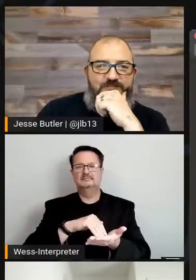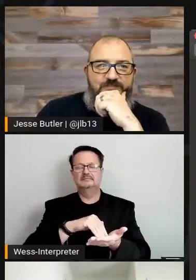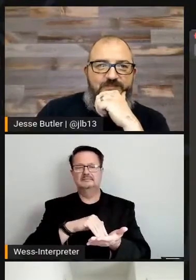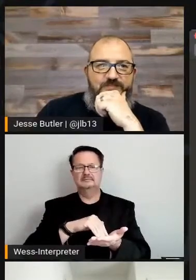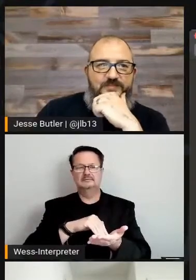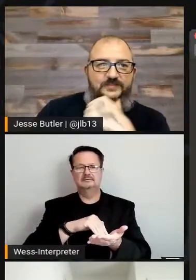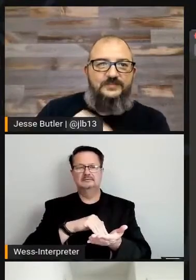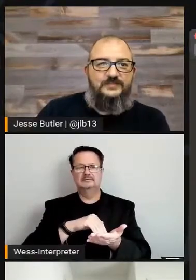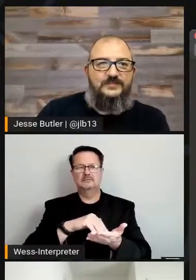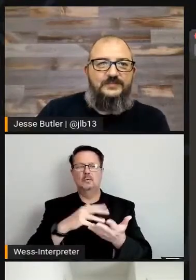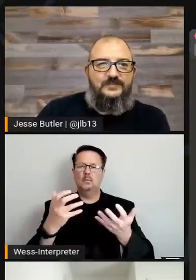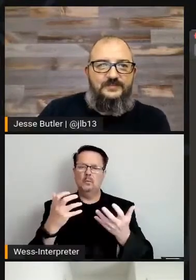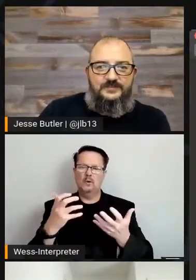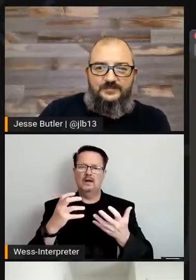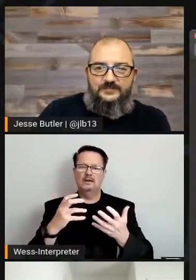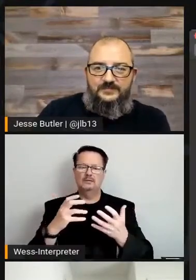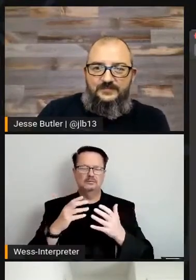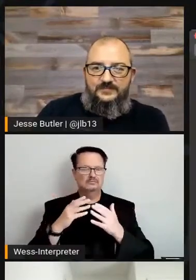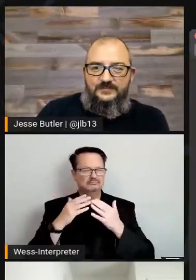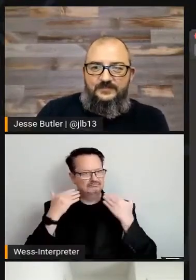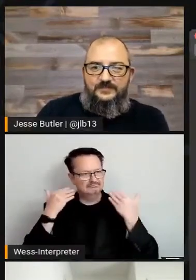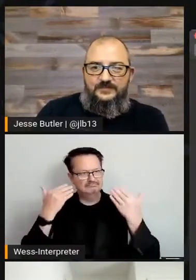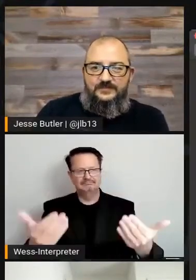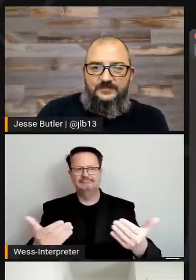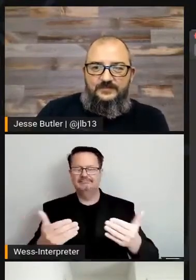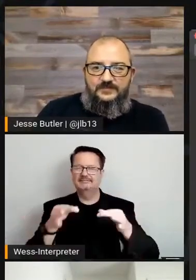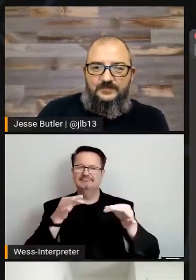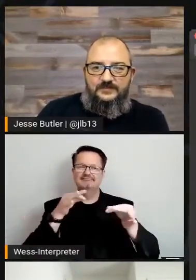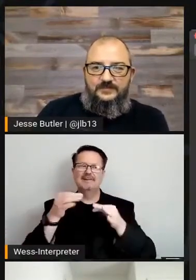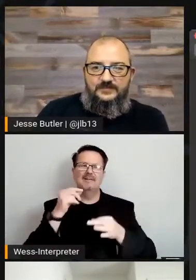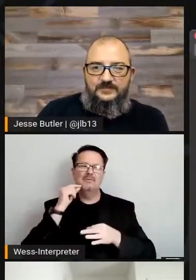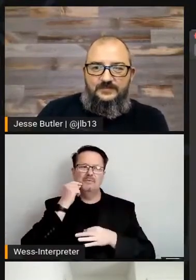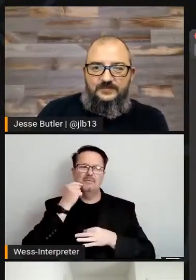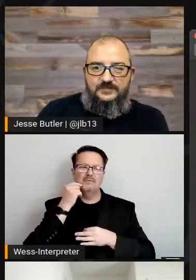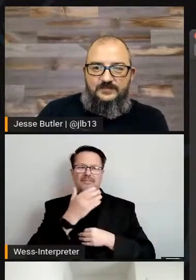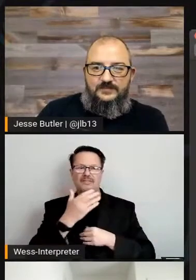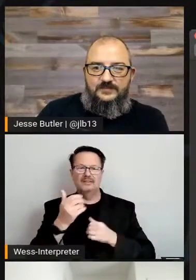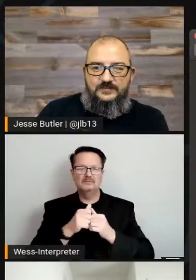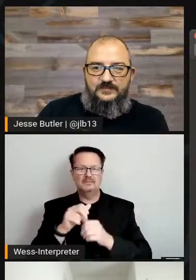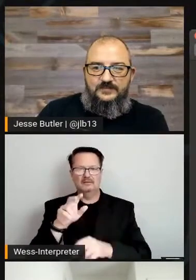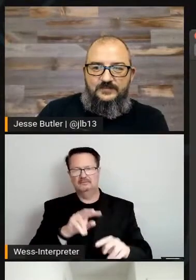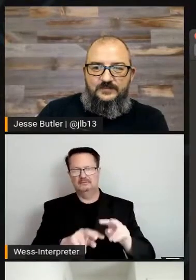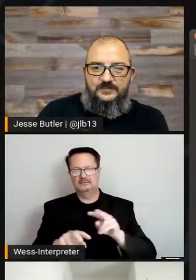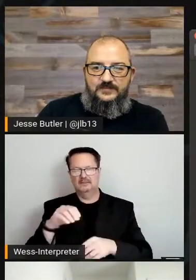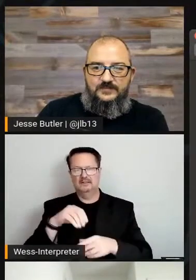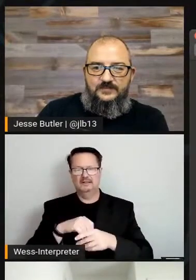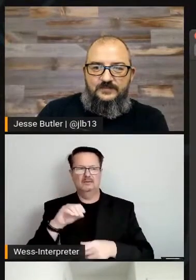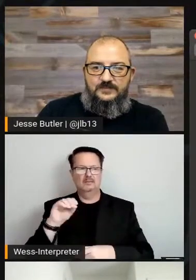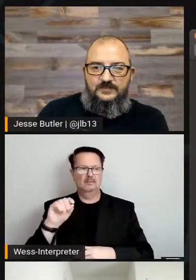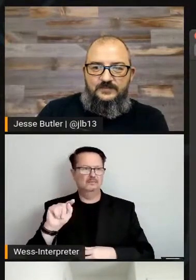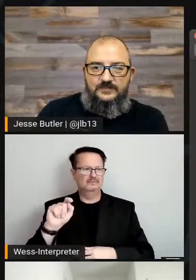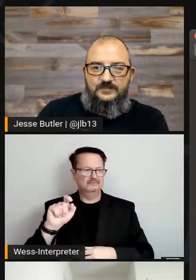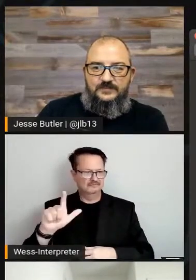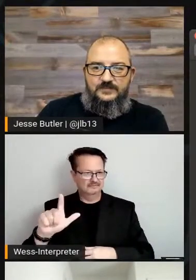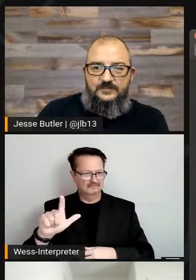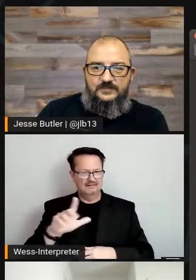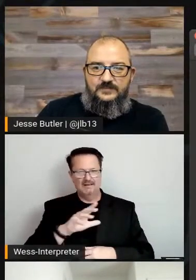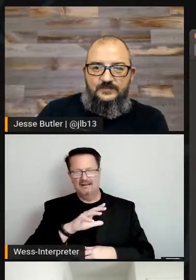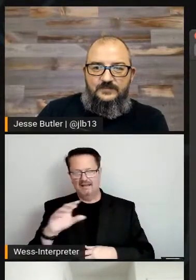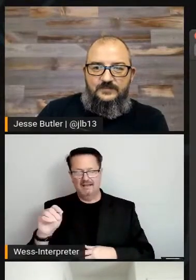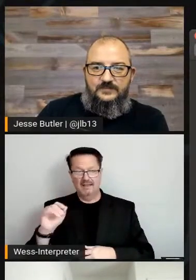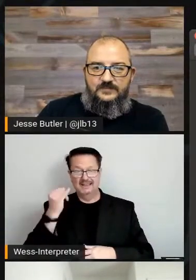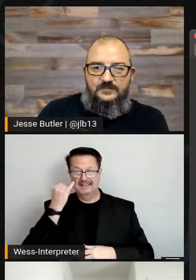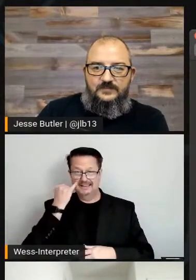wanted to kind of dive into all the cool things you're doing with observability in OpenTelemetry. And for those of you who are not